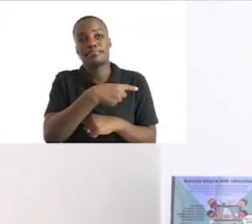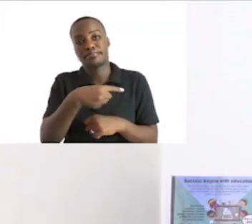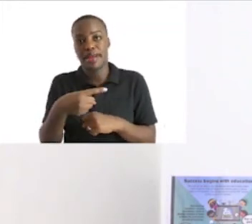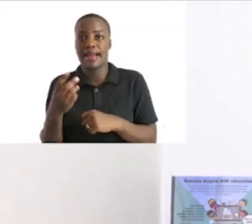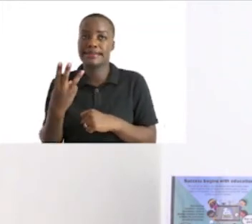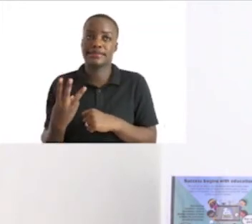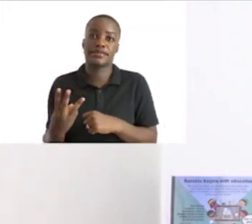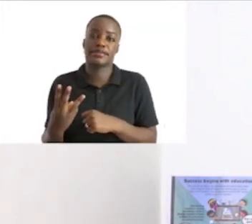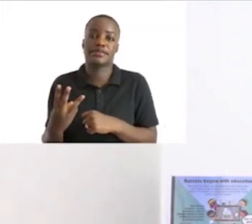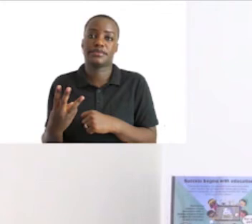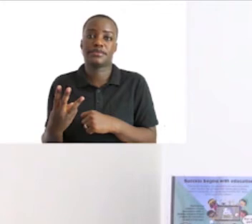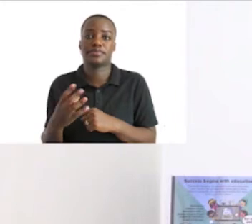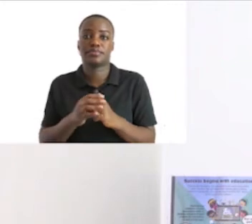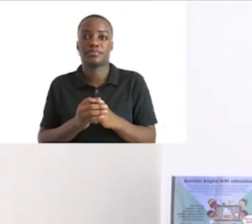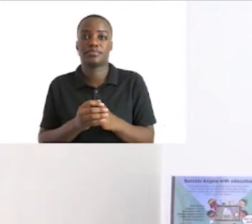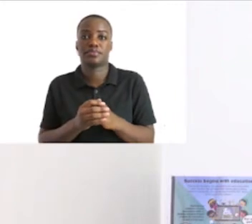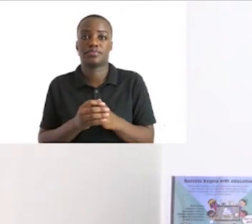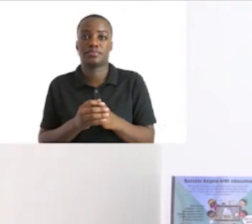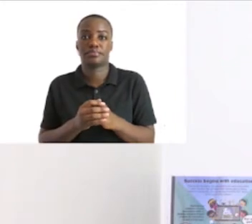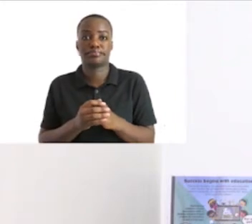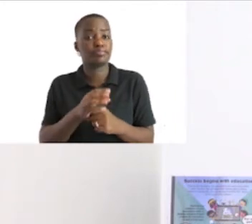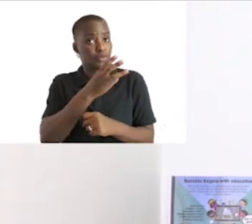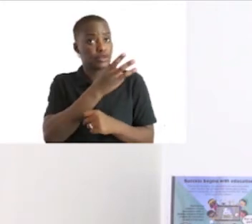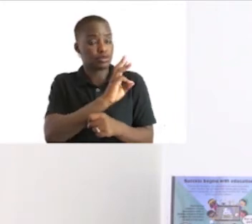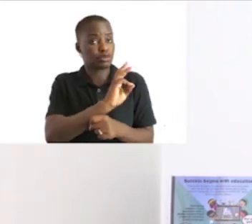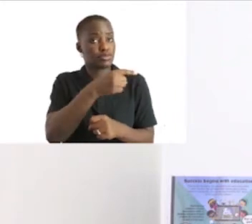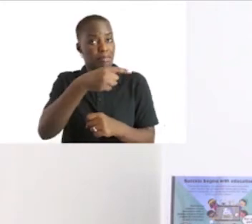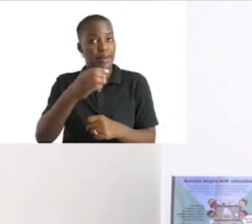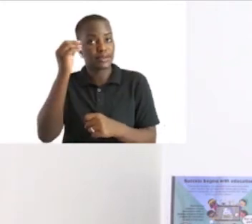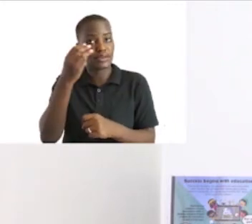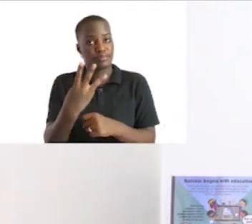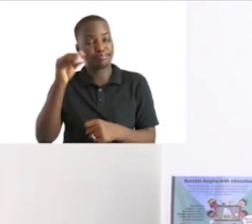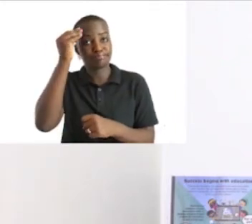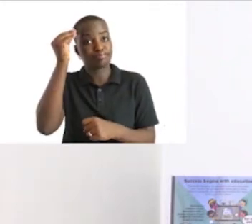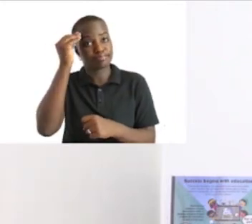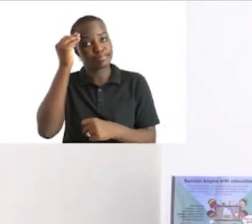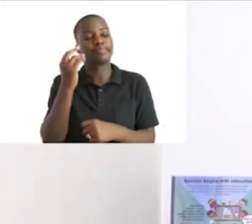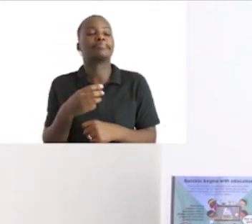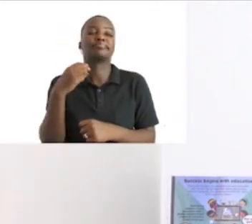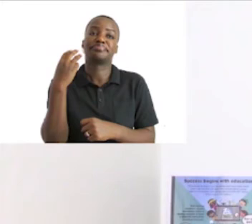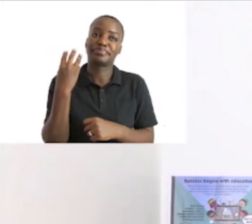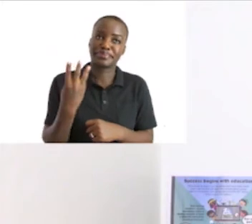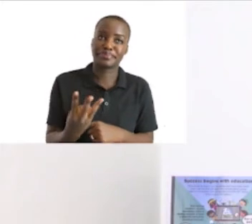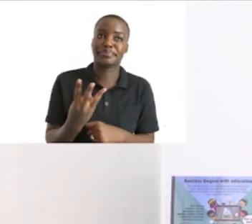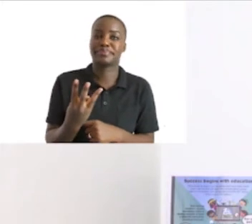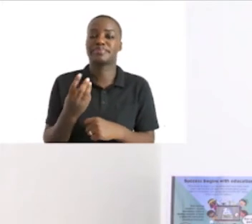minus 3. And we all know what 6 minus 3 is. It is